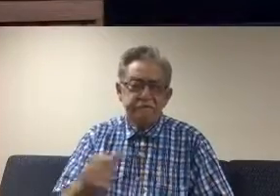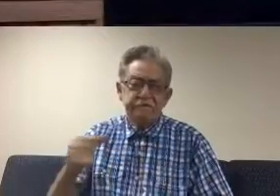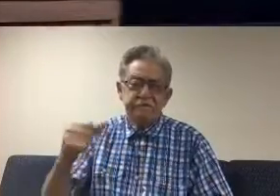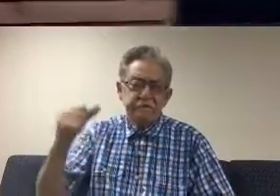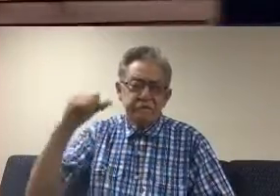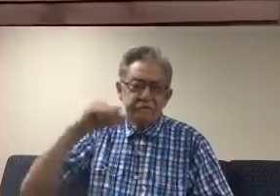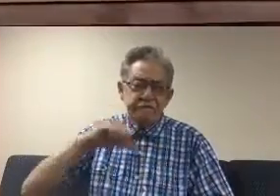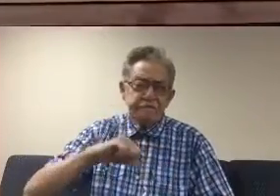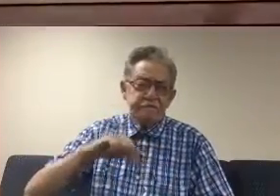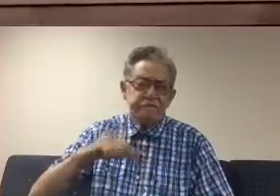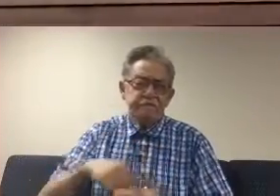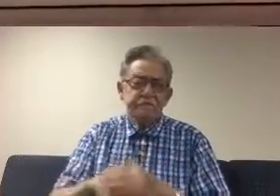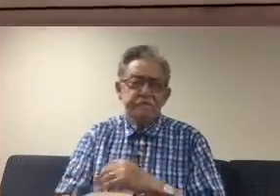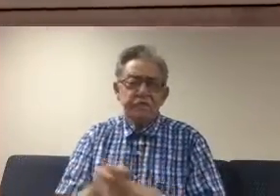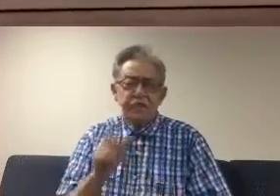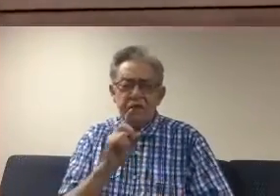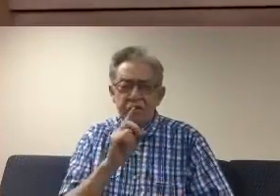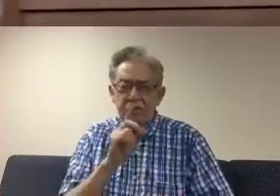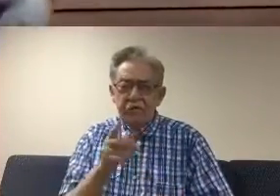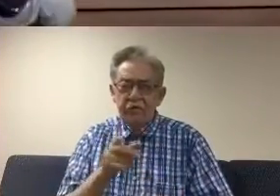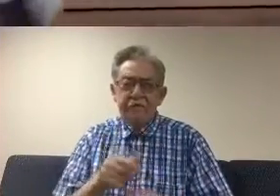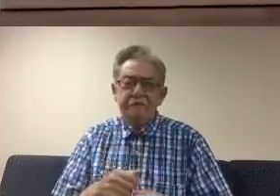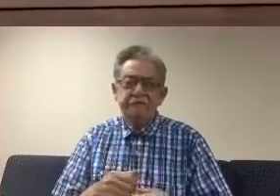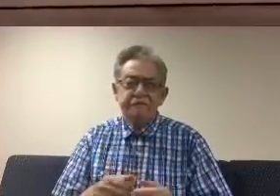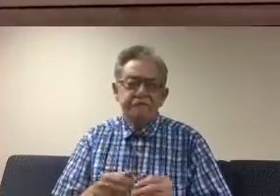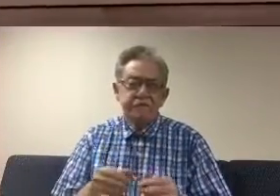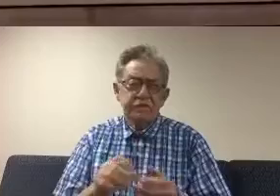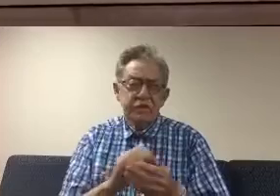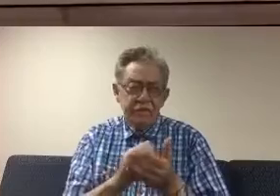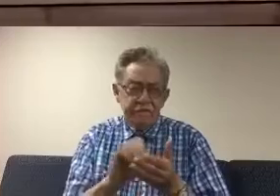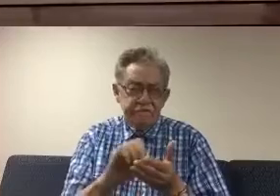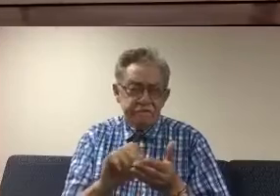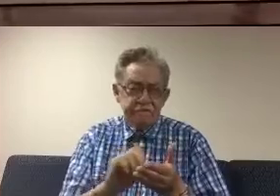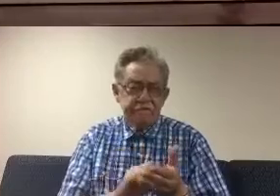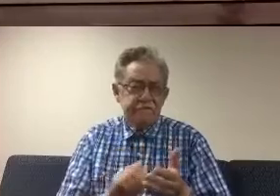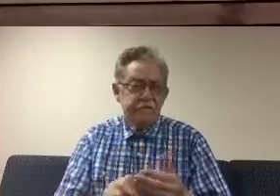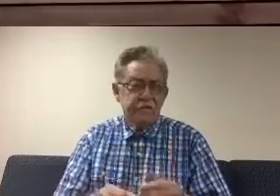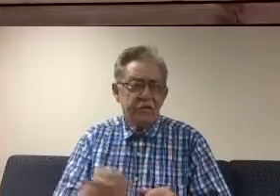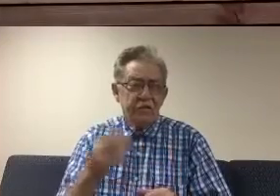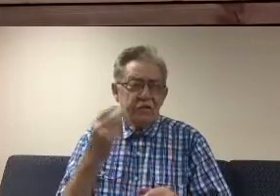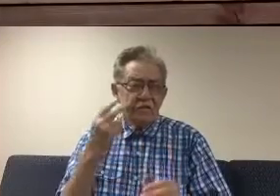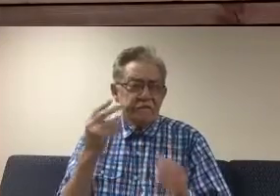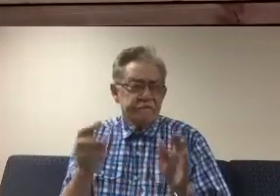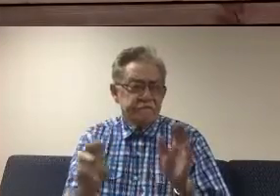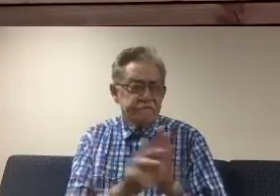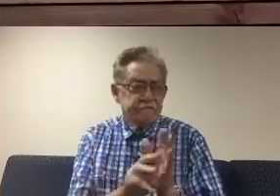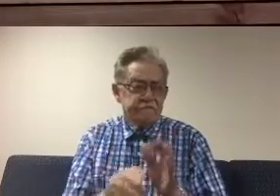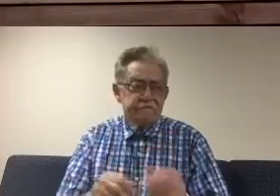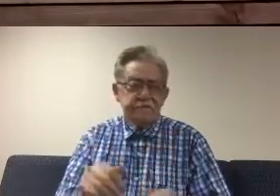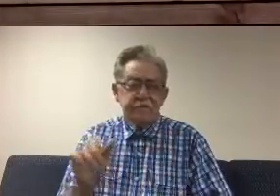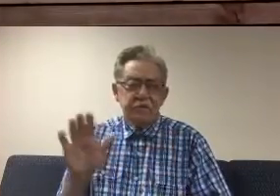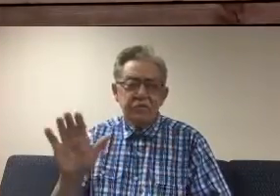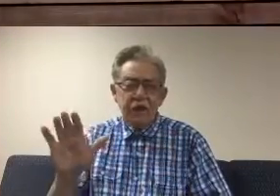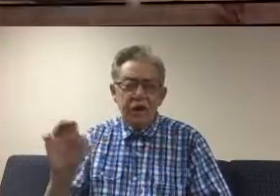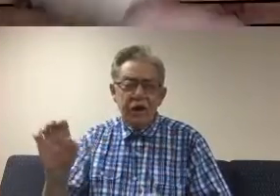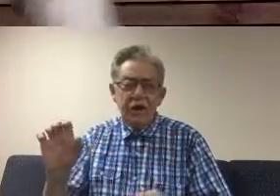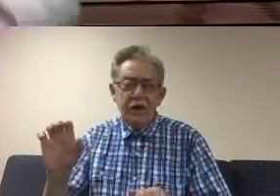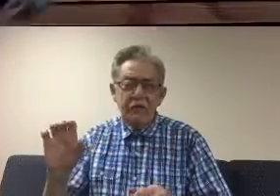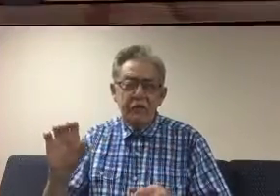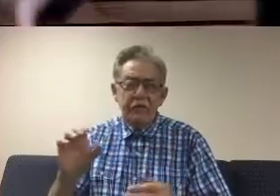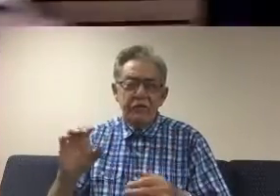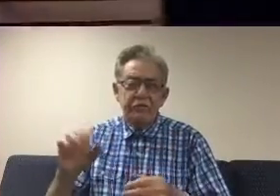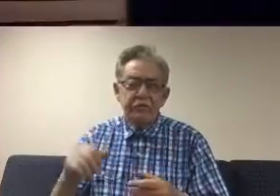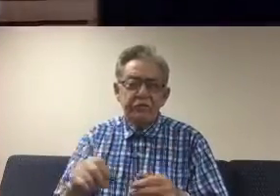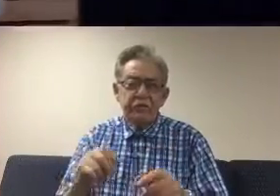obvious and revealed truths of Scripture, the witness of over 500 people who saw Jesus walking, the witness